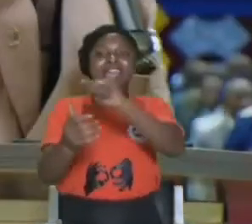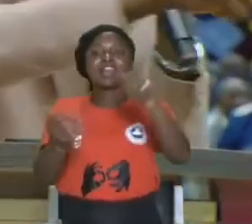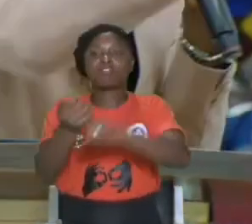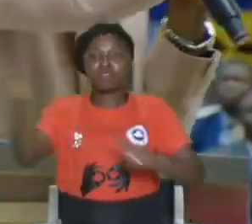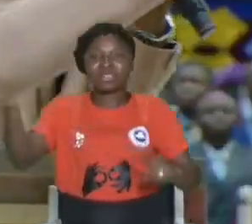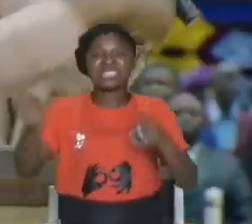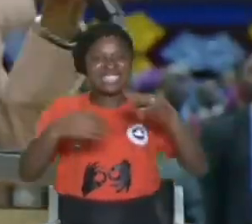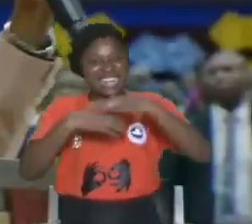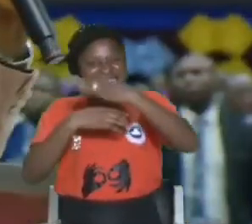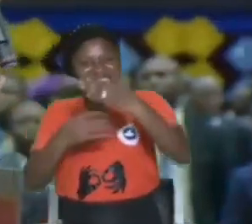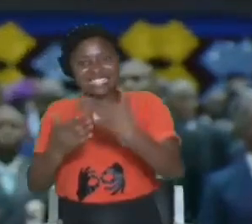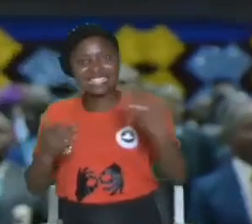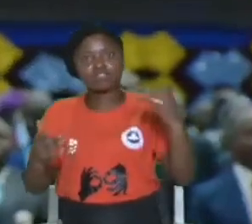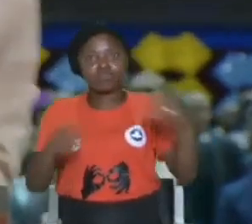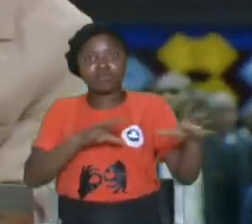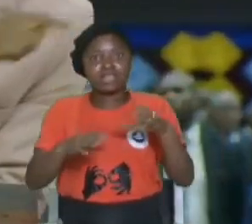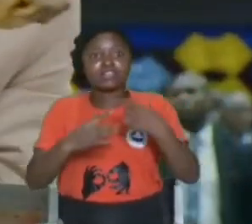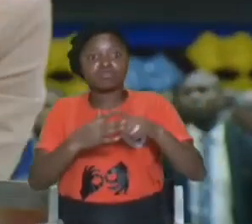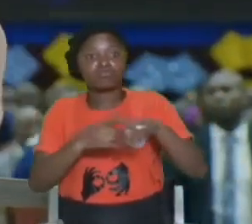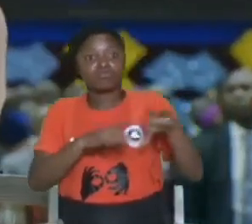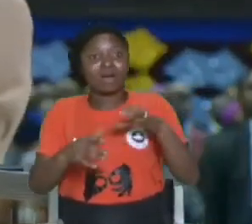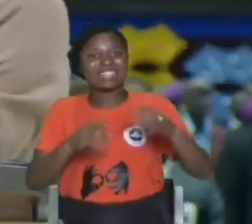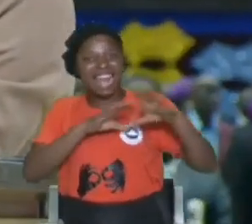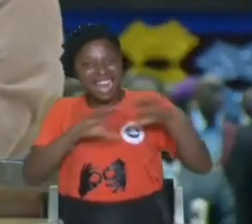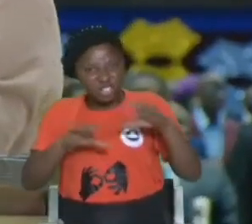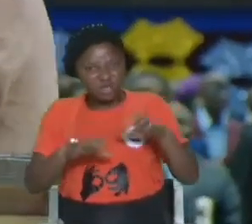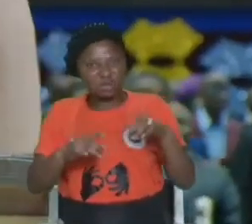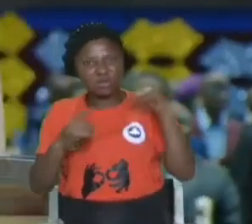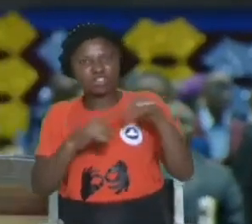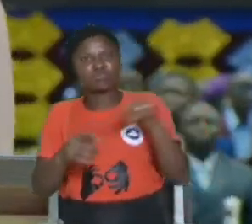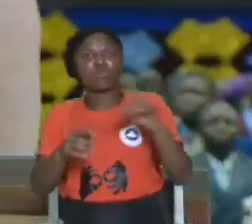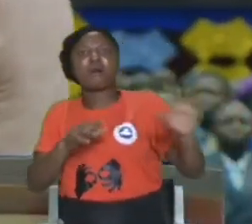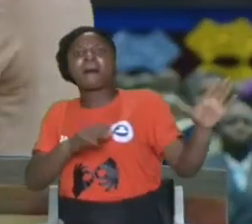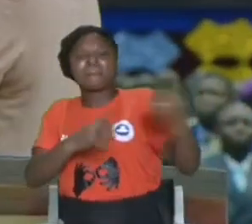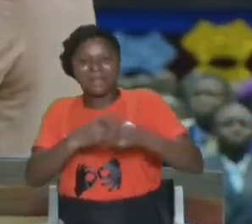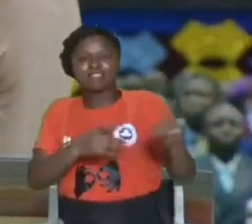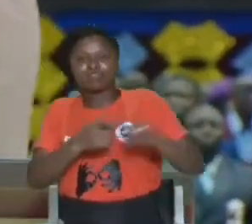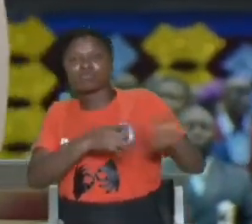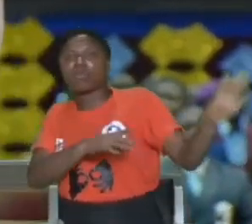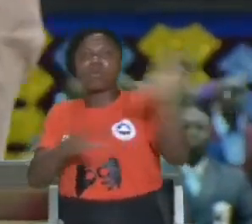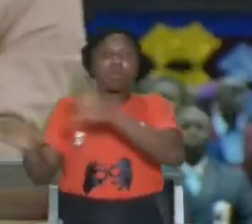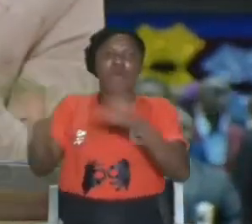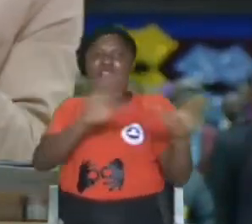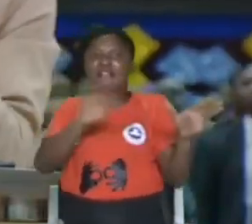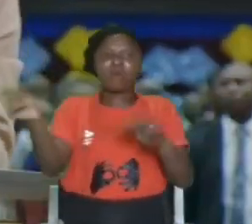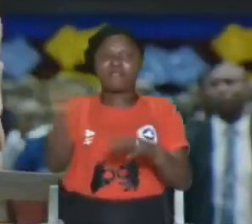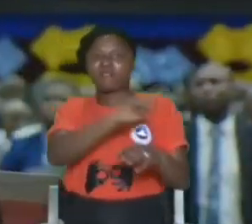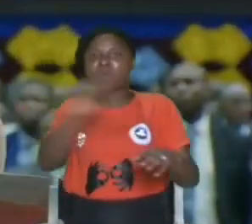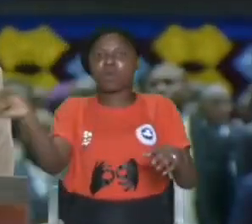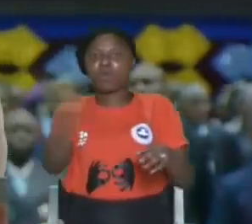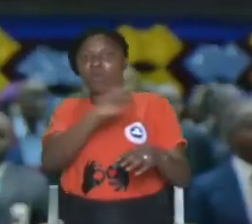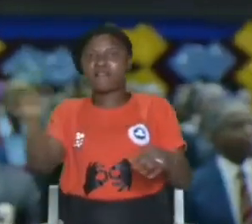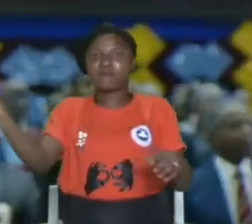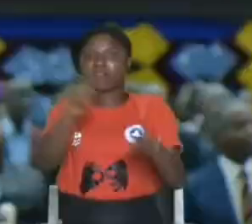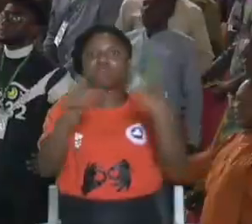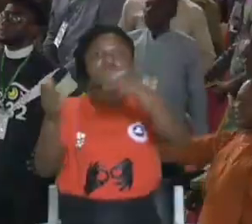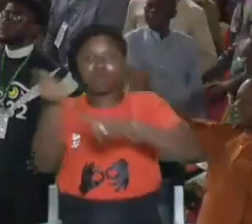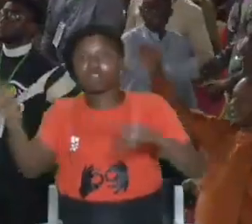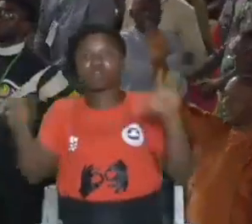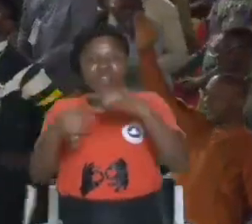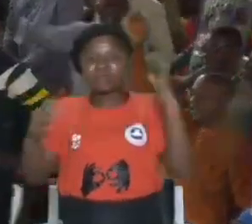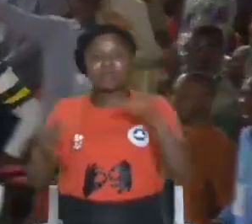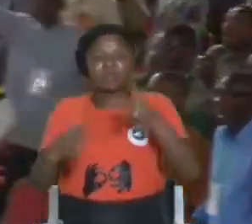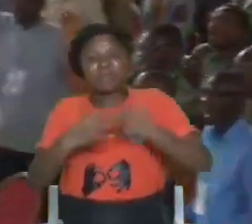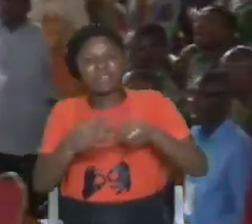you begin to do as the action point is that you begin to wave the rod. And as you begin to wave the rod, your enemies will begin to run in the name of